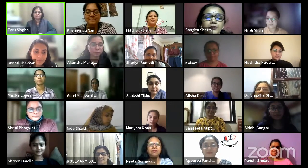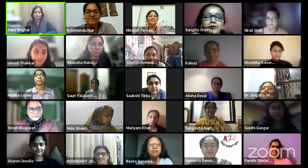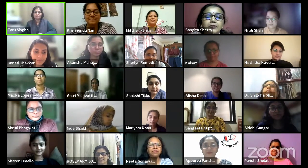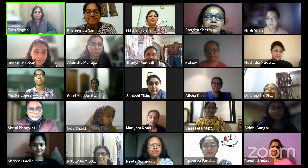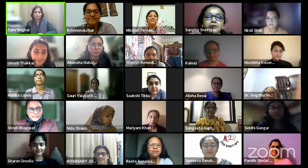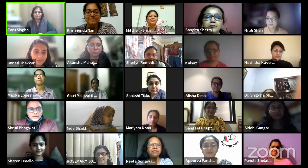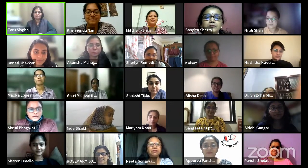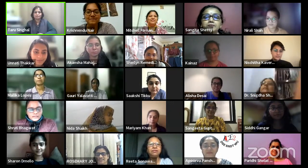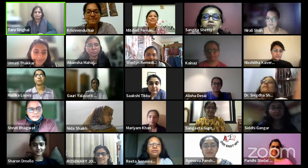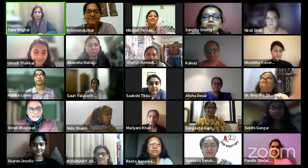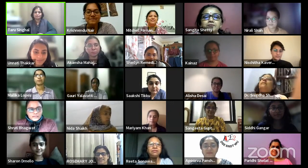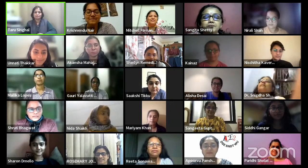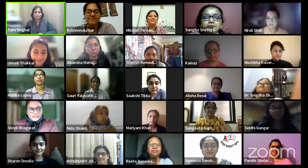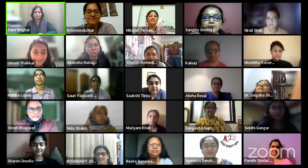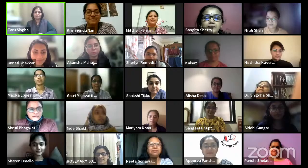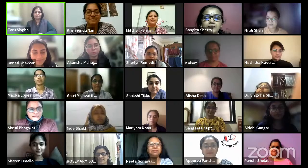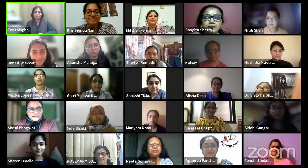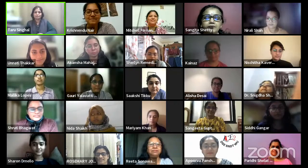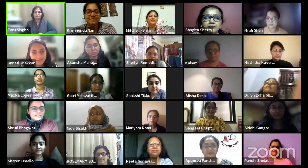Okay, thank you.